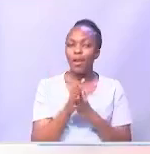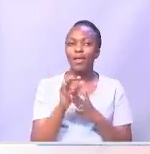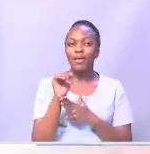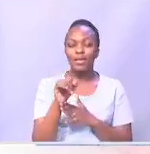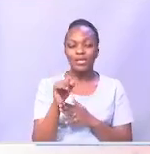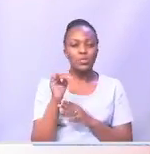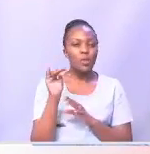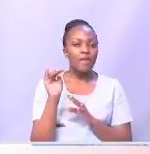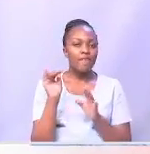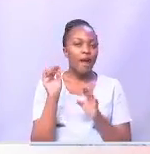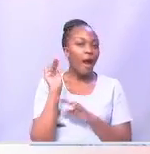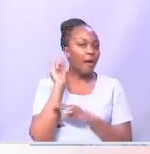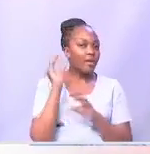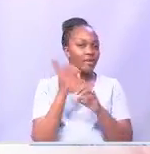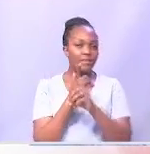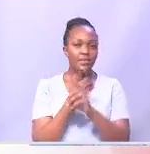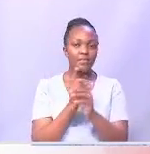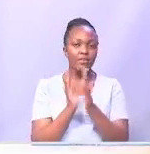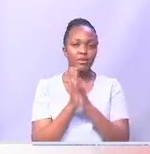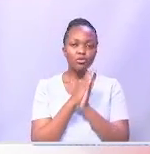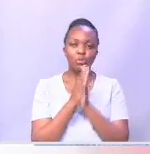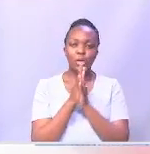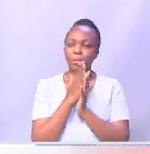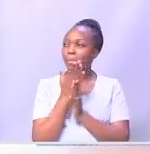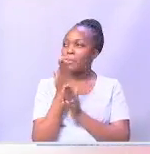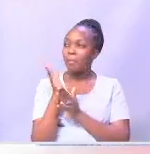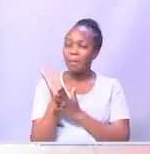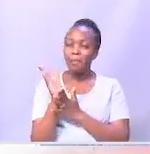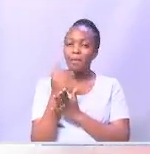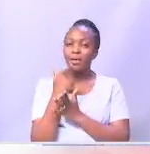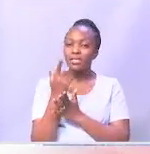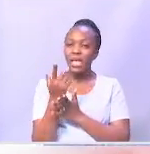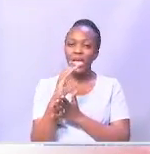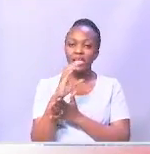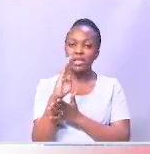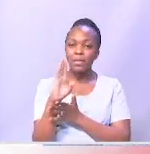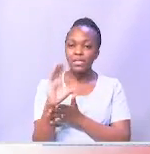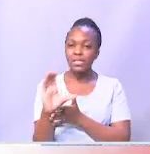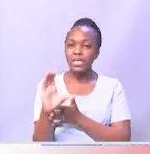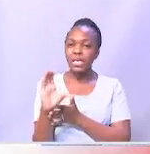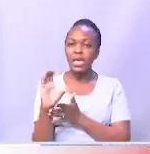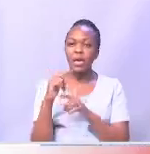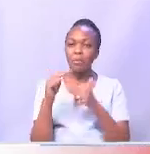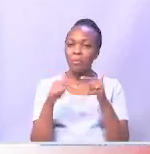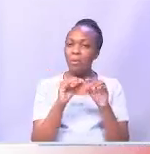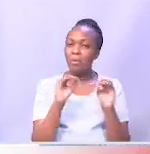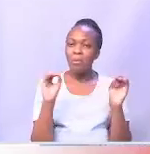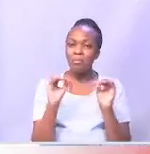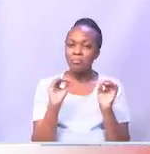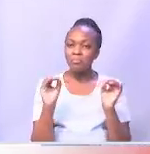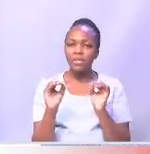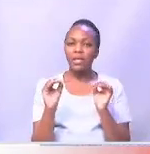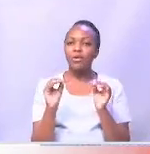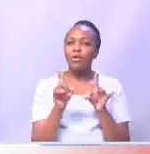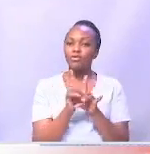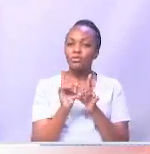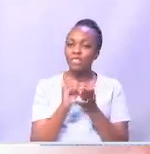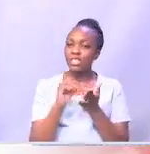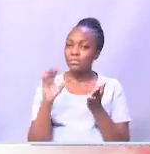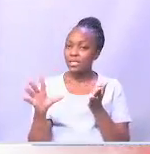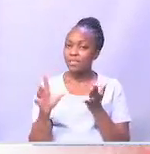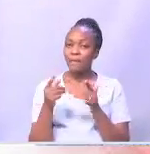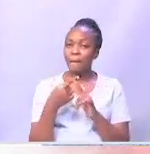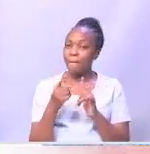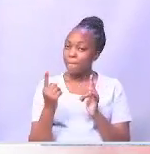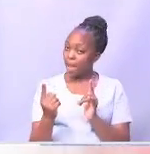toxic politics you find from a few people, that CBC is not working and is expensive, the government of His